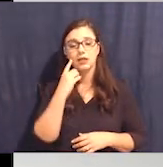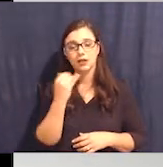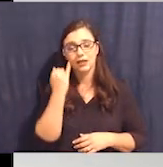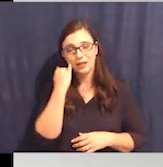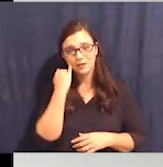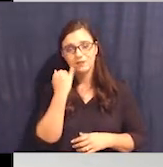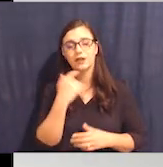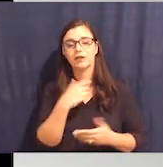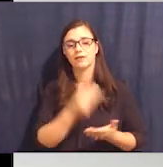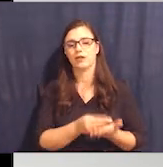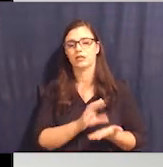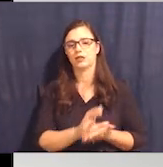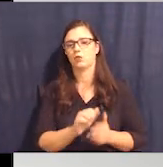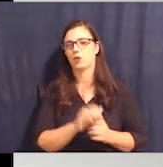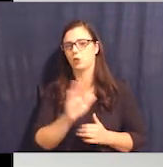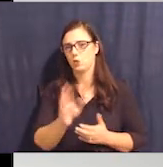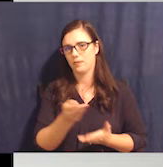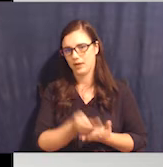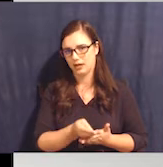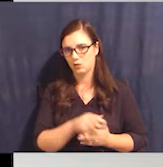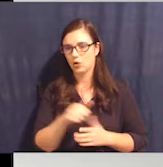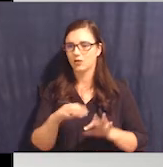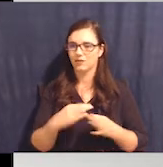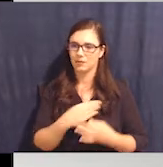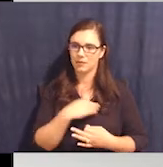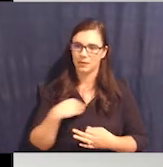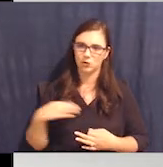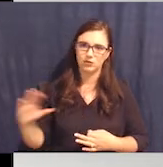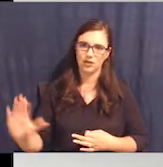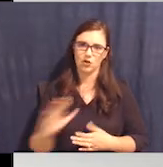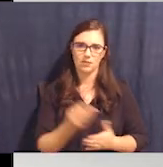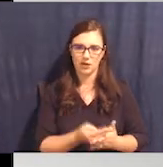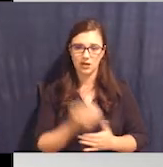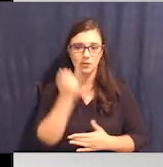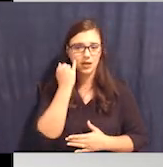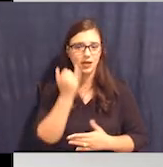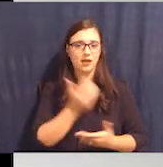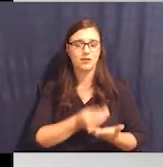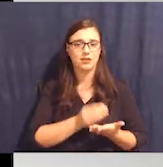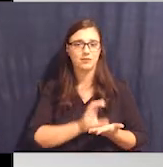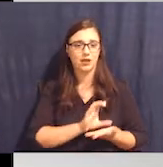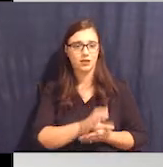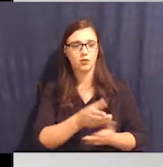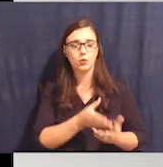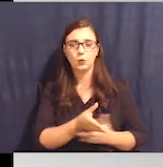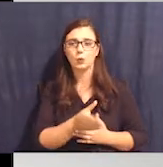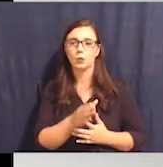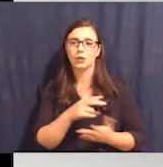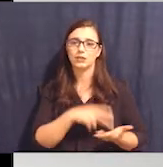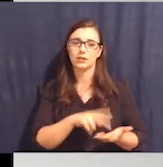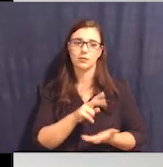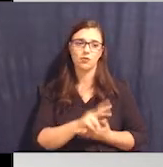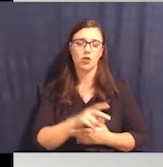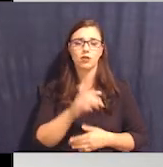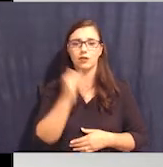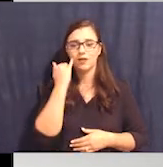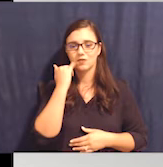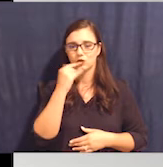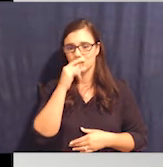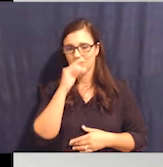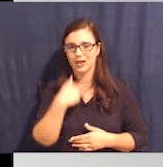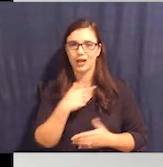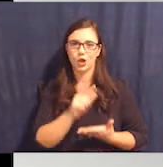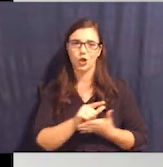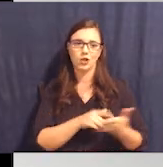it's funded with your money or other family members' money. But if it's funded through a slip and fall, if your child had a